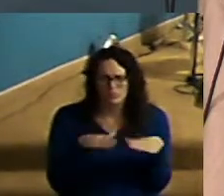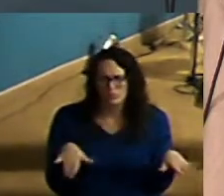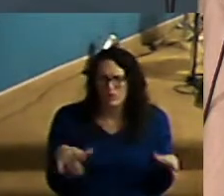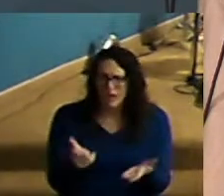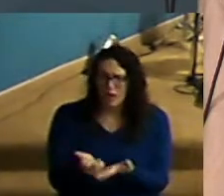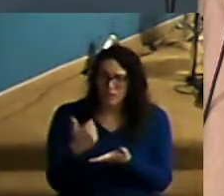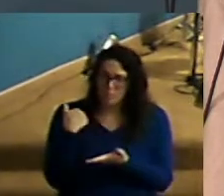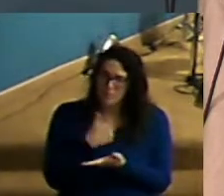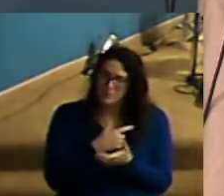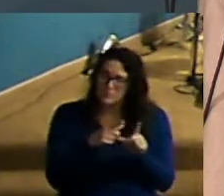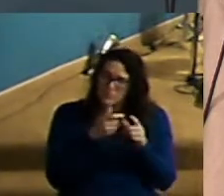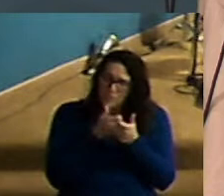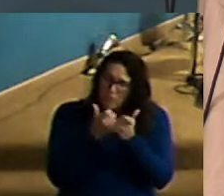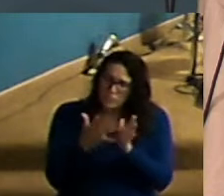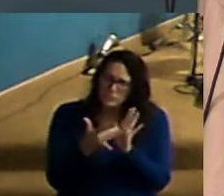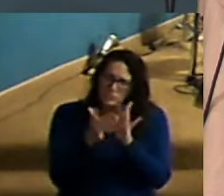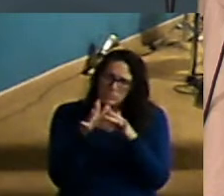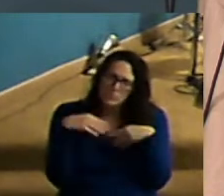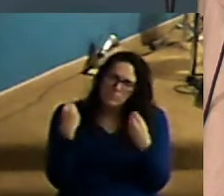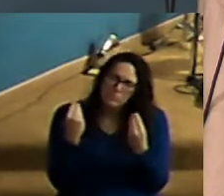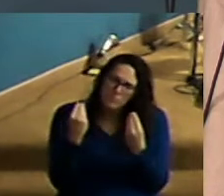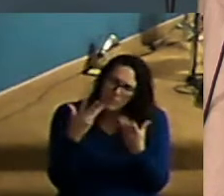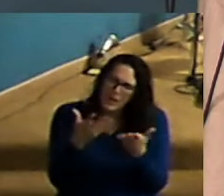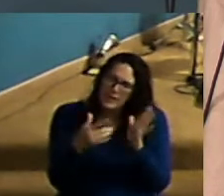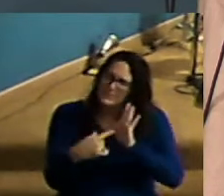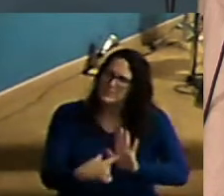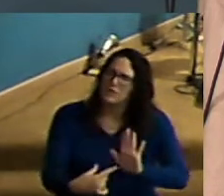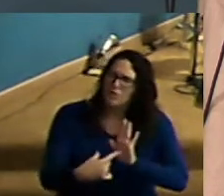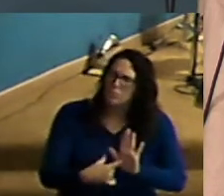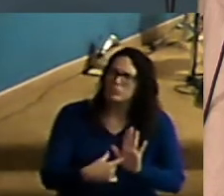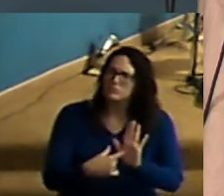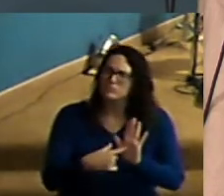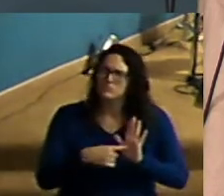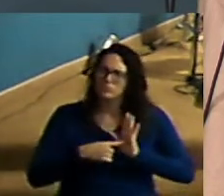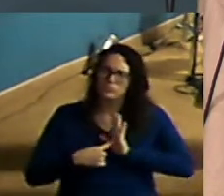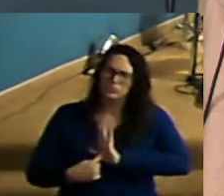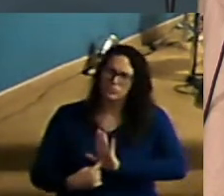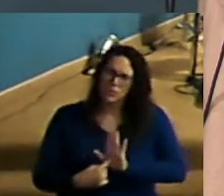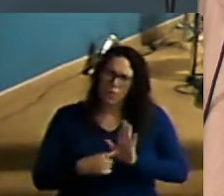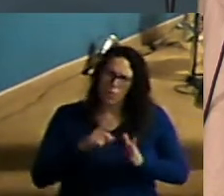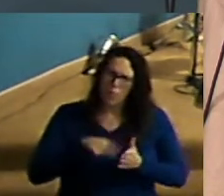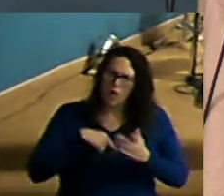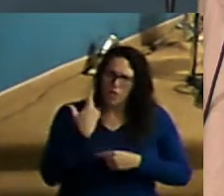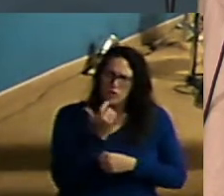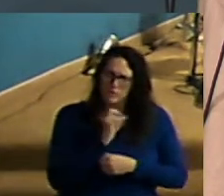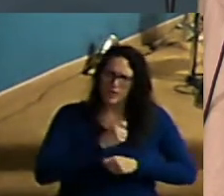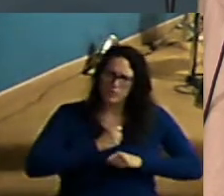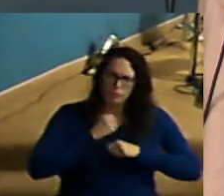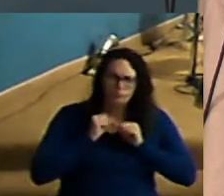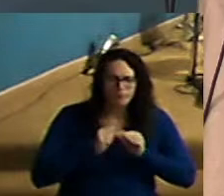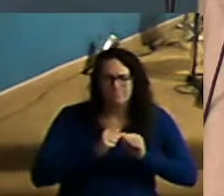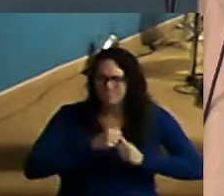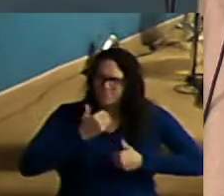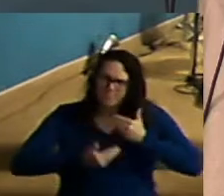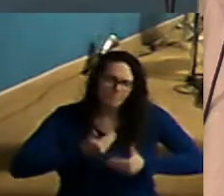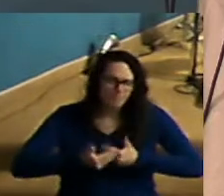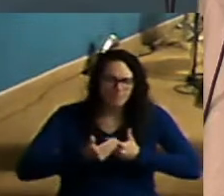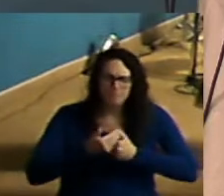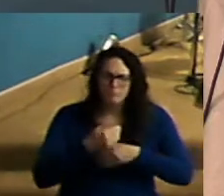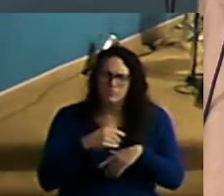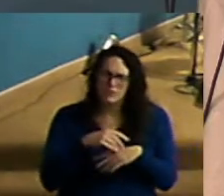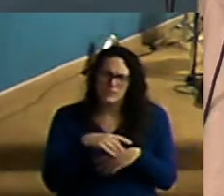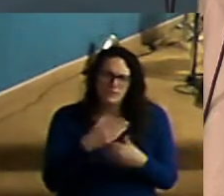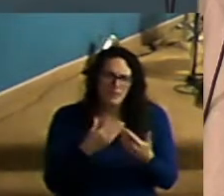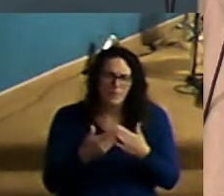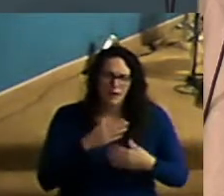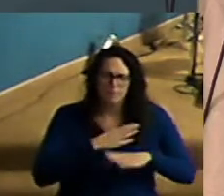as followers of Jesus to provide examples, to model perseverance, resilience, grit, and